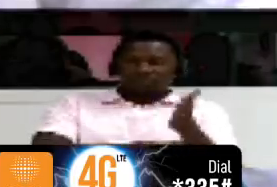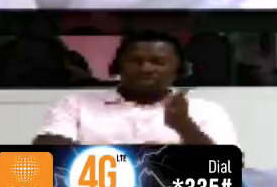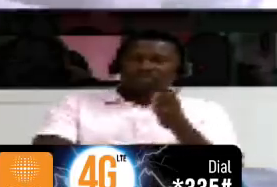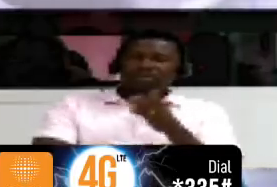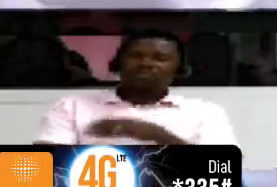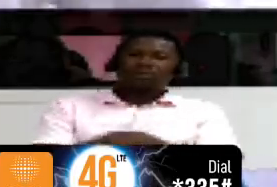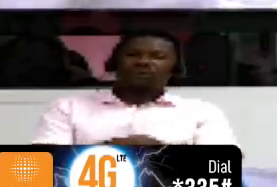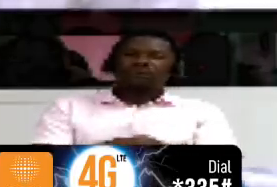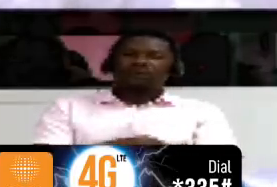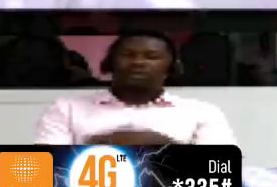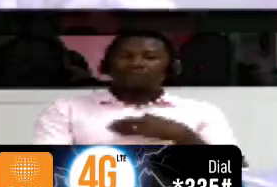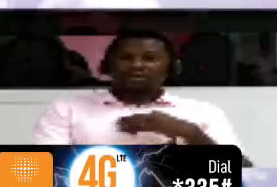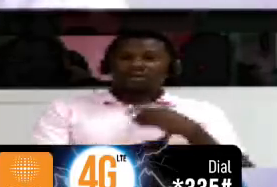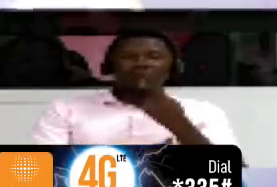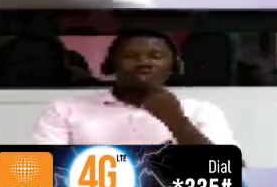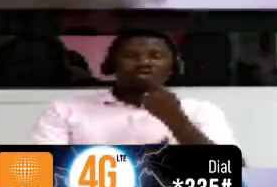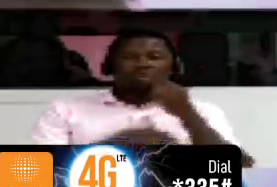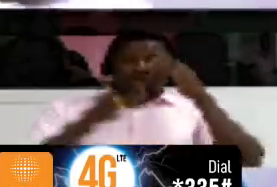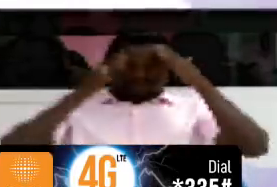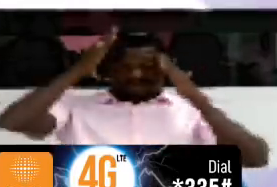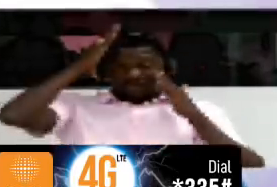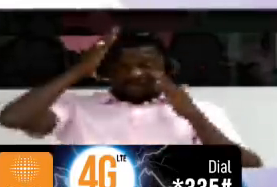by the Red Barracks.